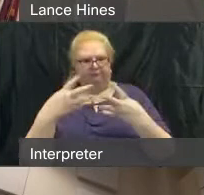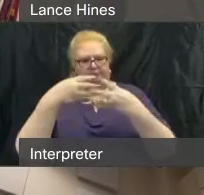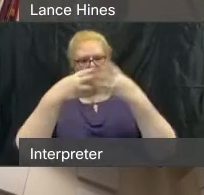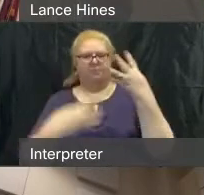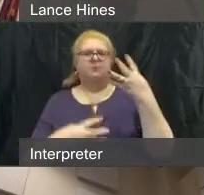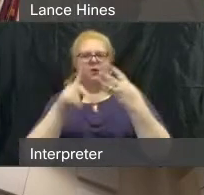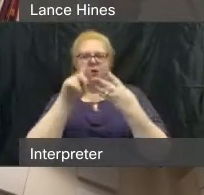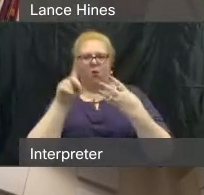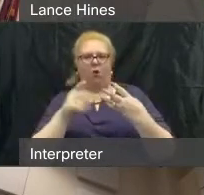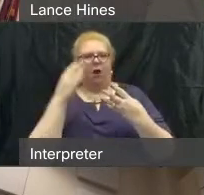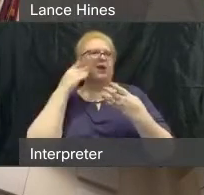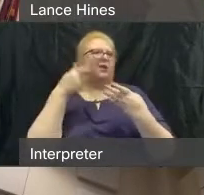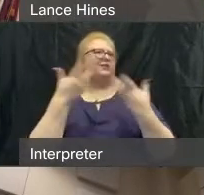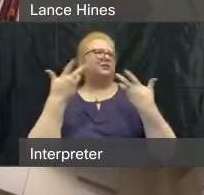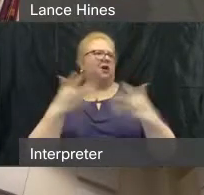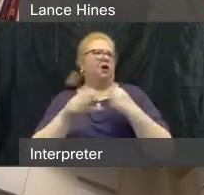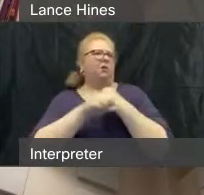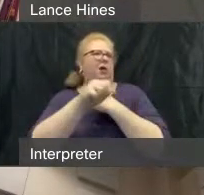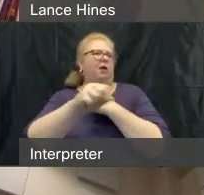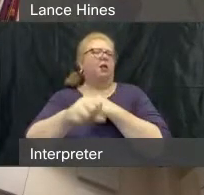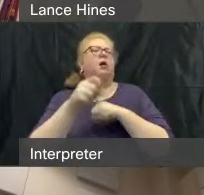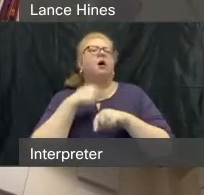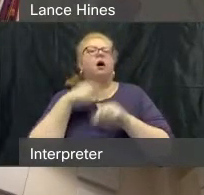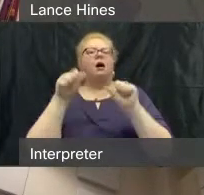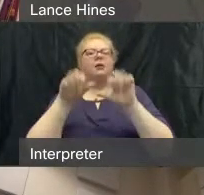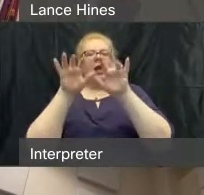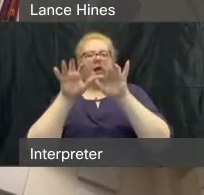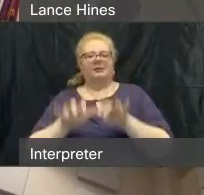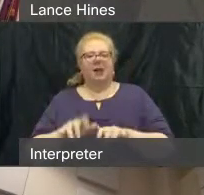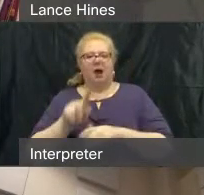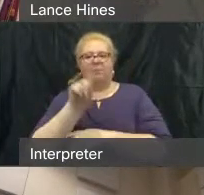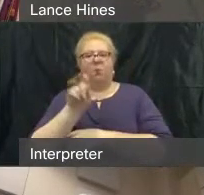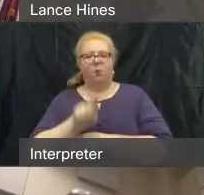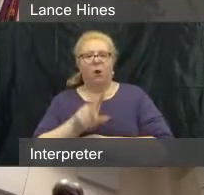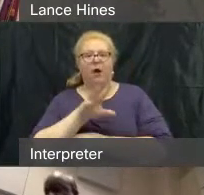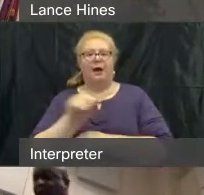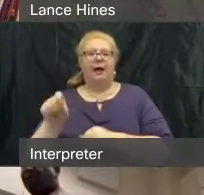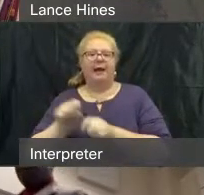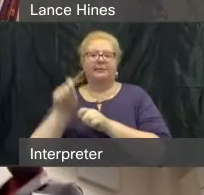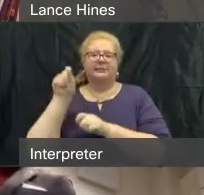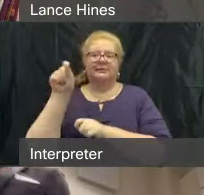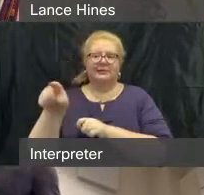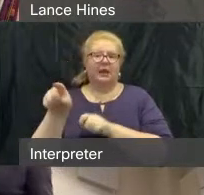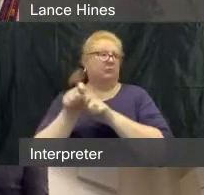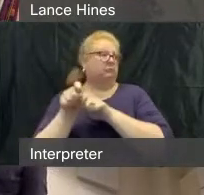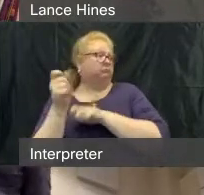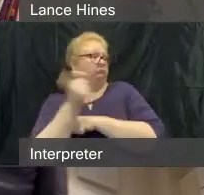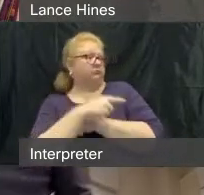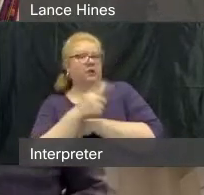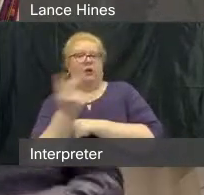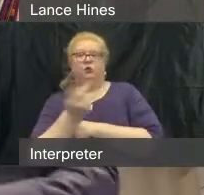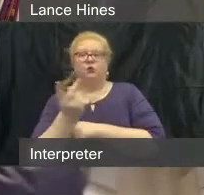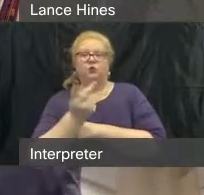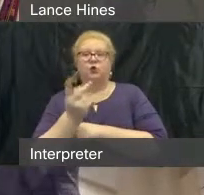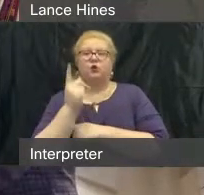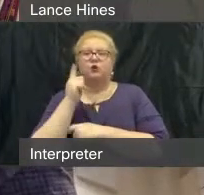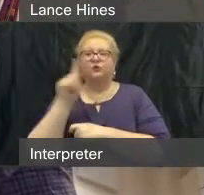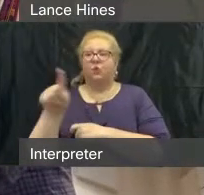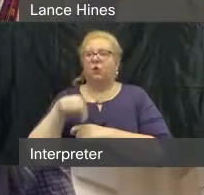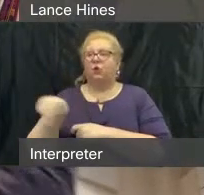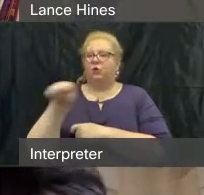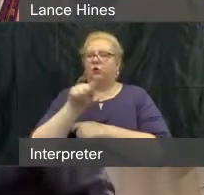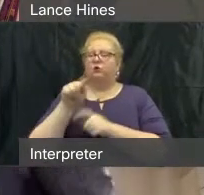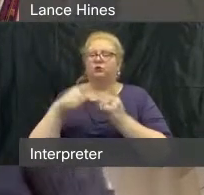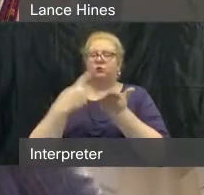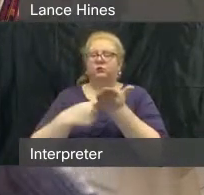already gone long, so I can either type those up and send them in to you and Mr. Moore for you to all to